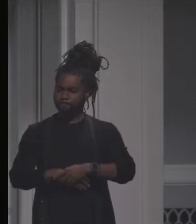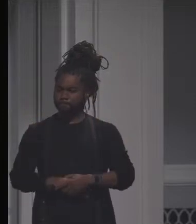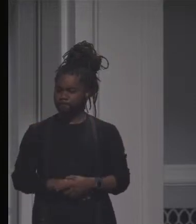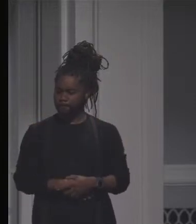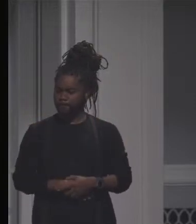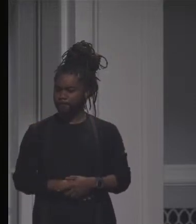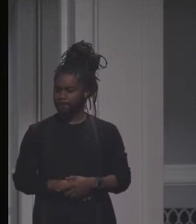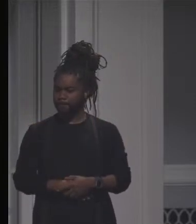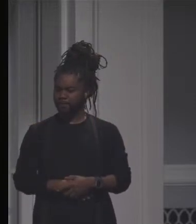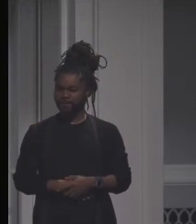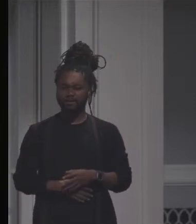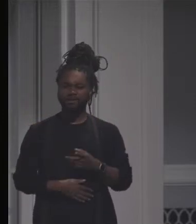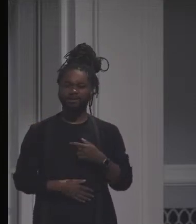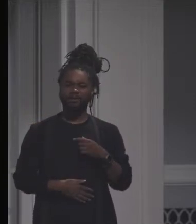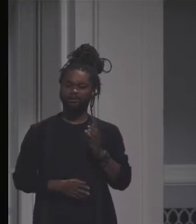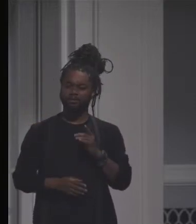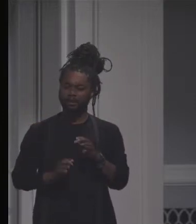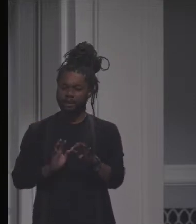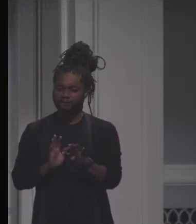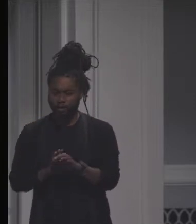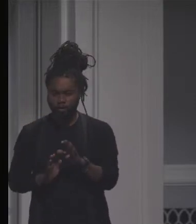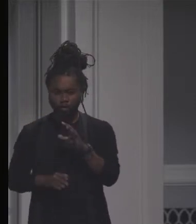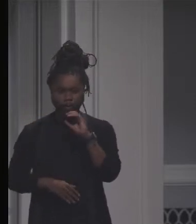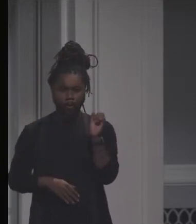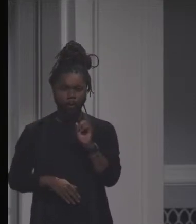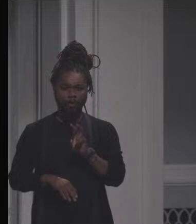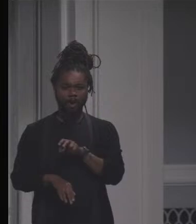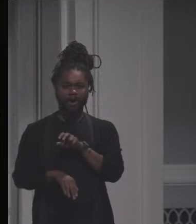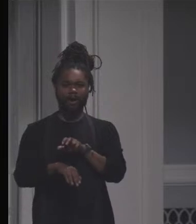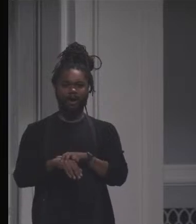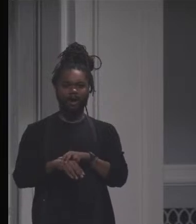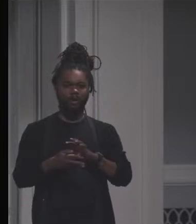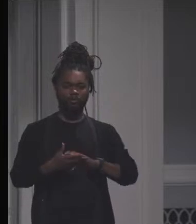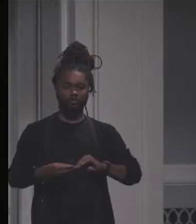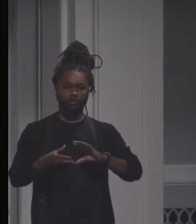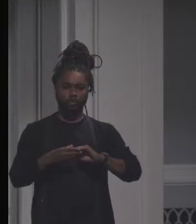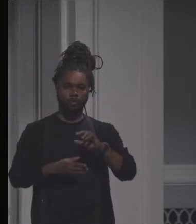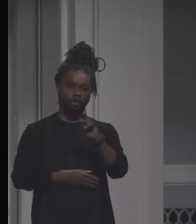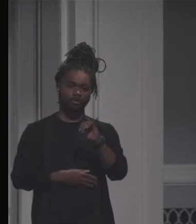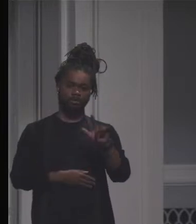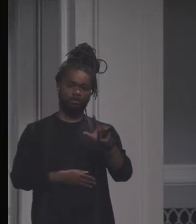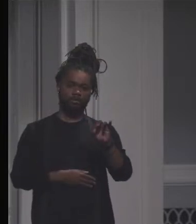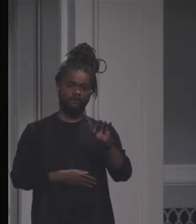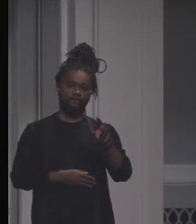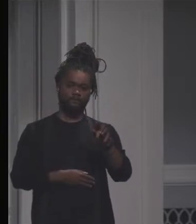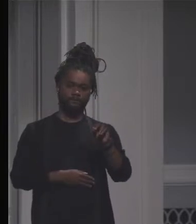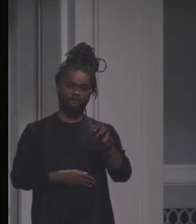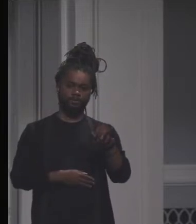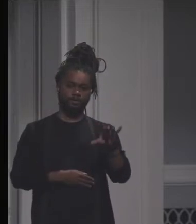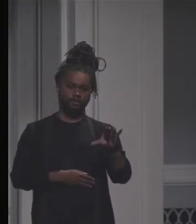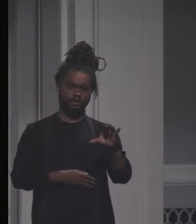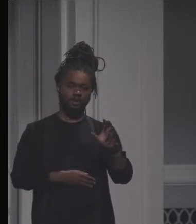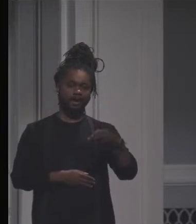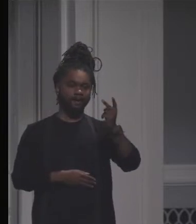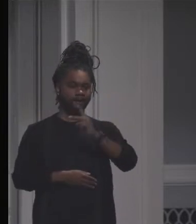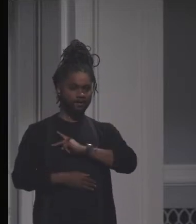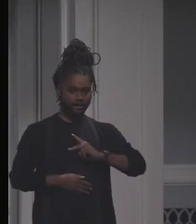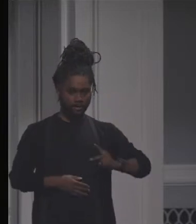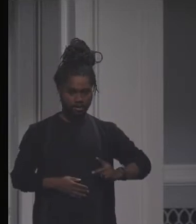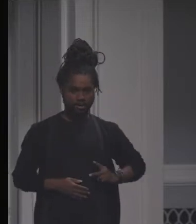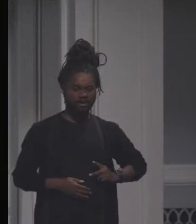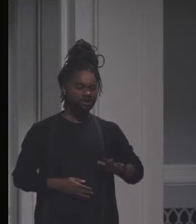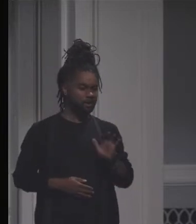stumbled across an old Irish tale of Niall Frossock, High King of Tara, in about